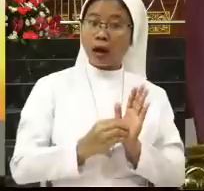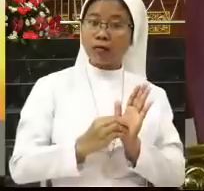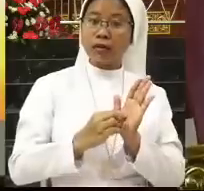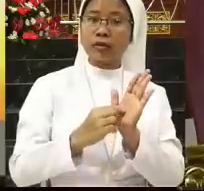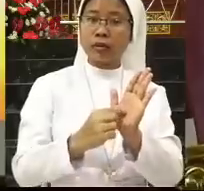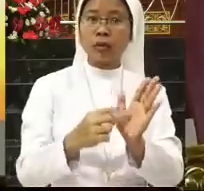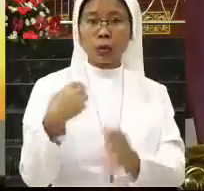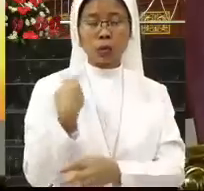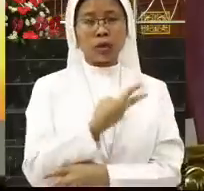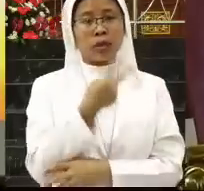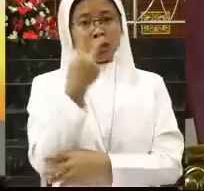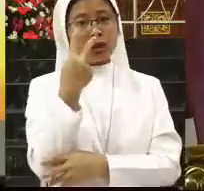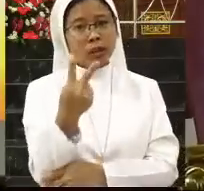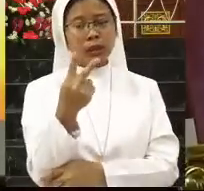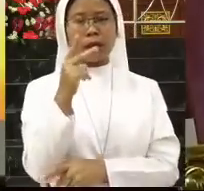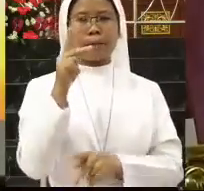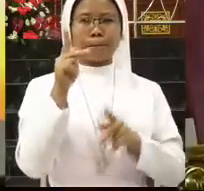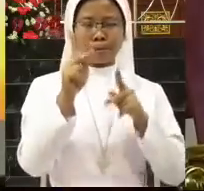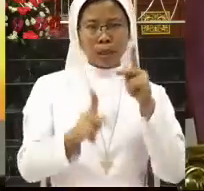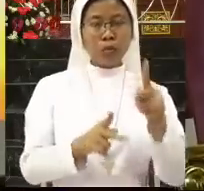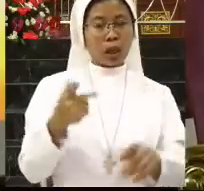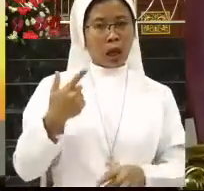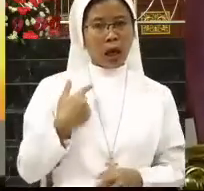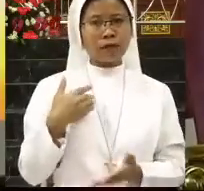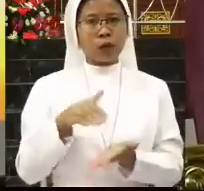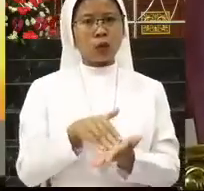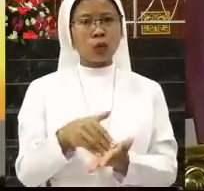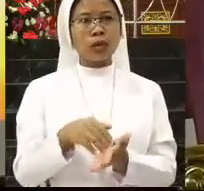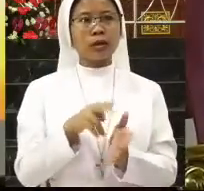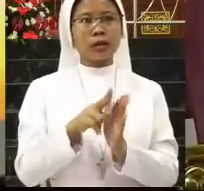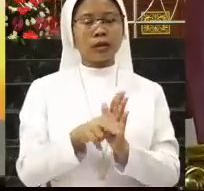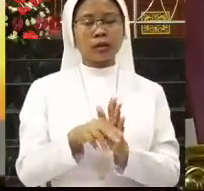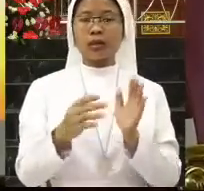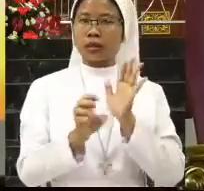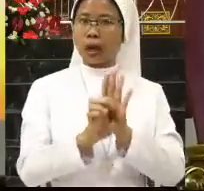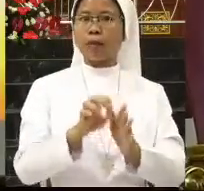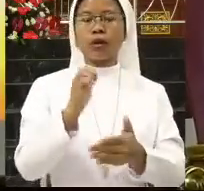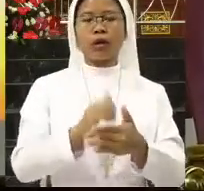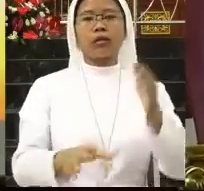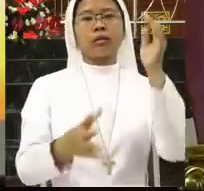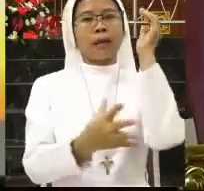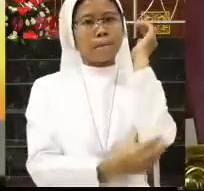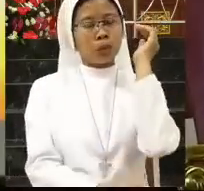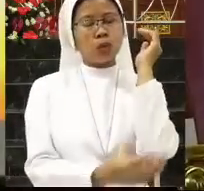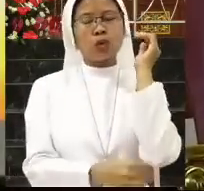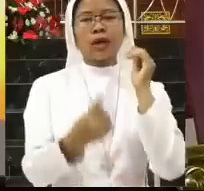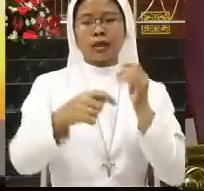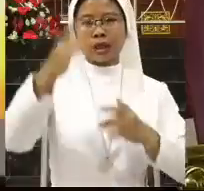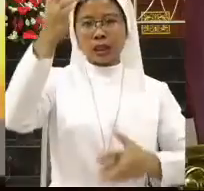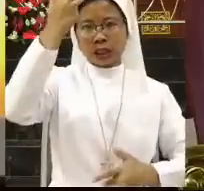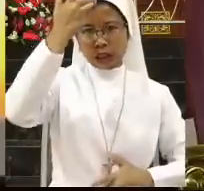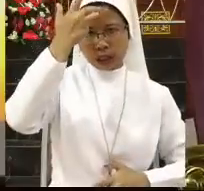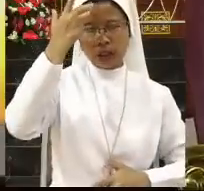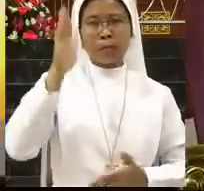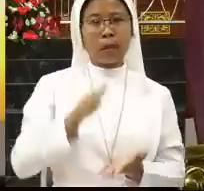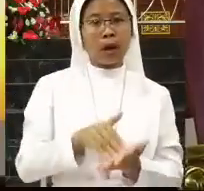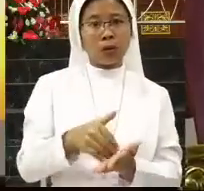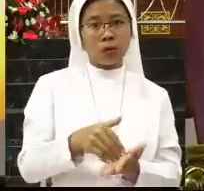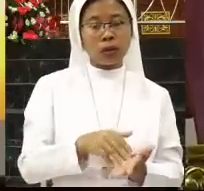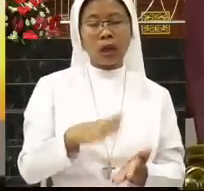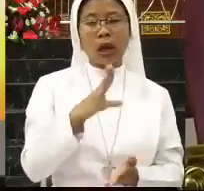sin in the present time, especially with the poor, with the sick, and the